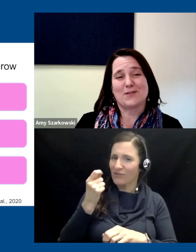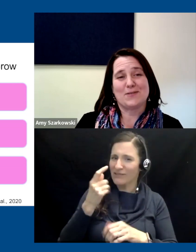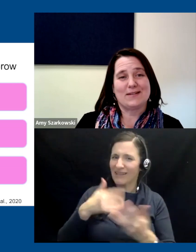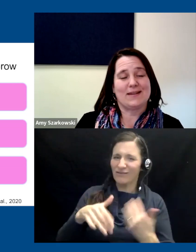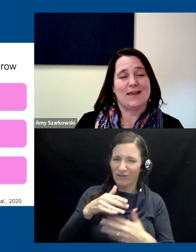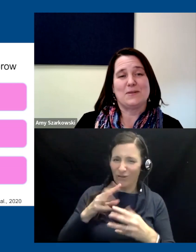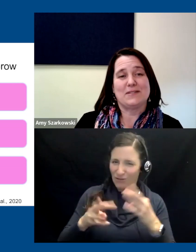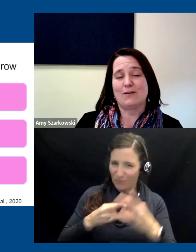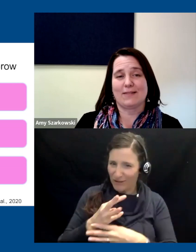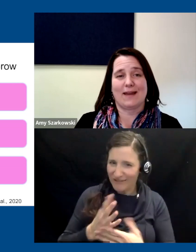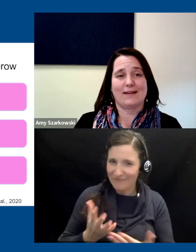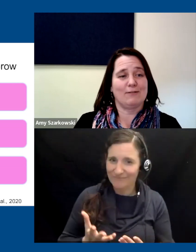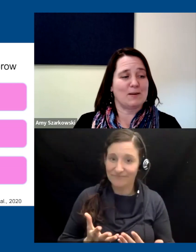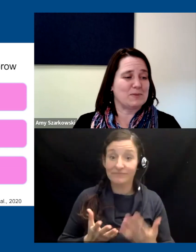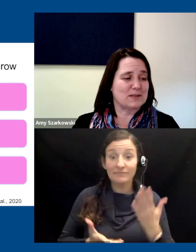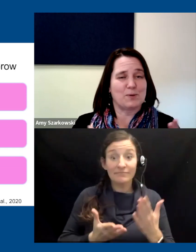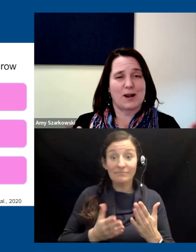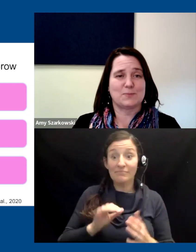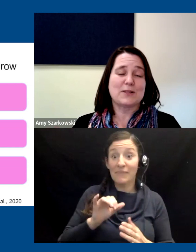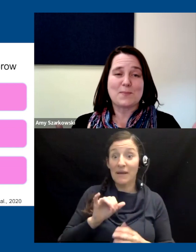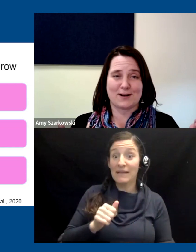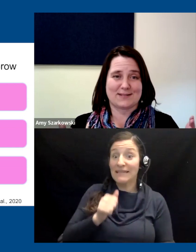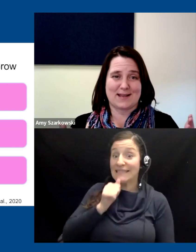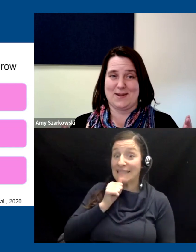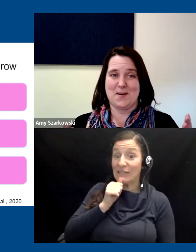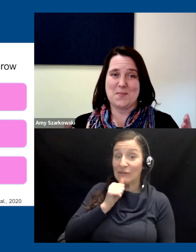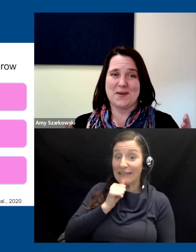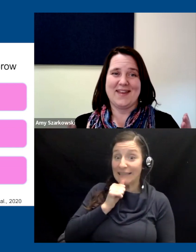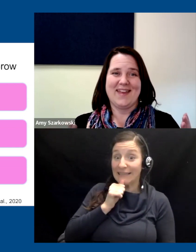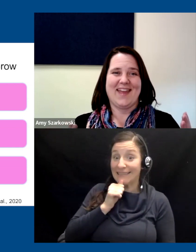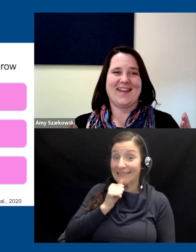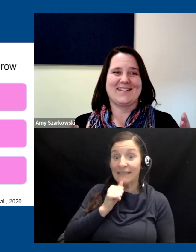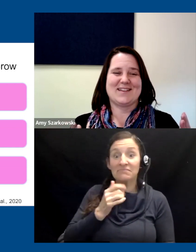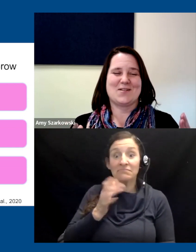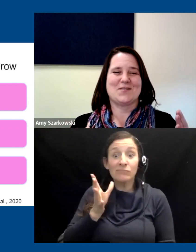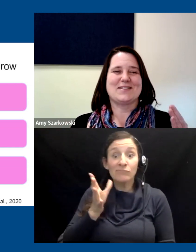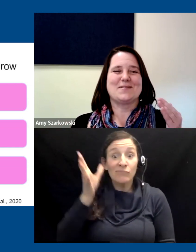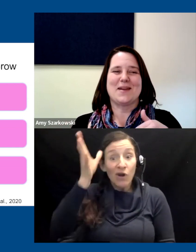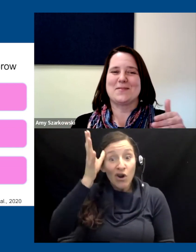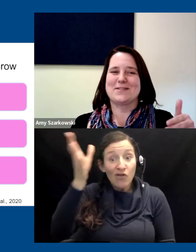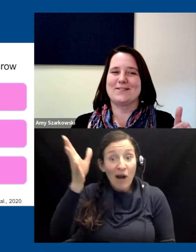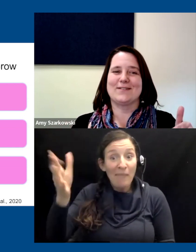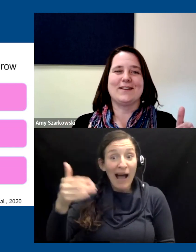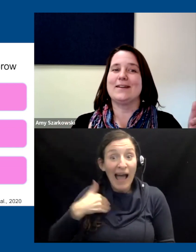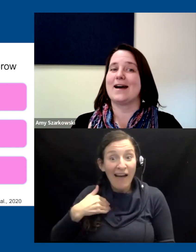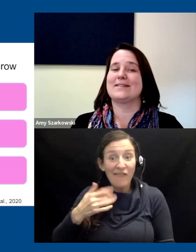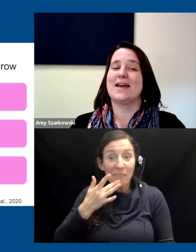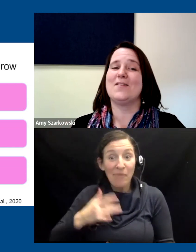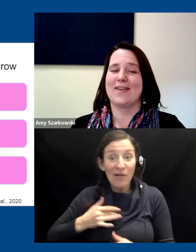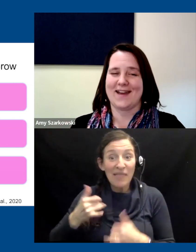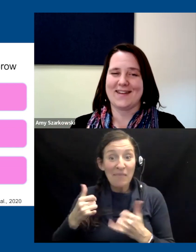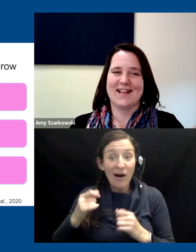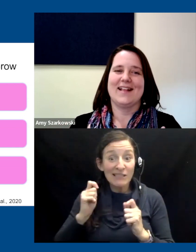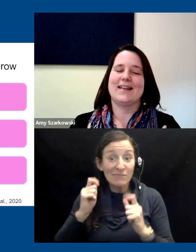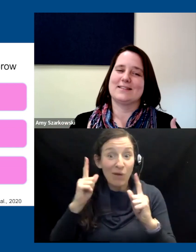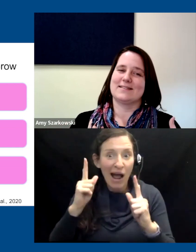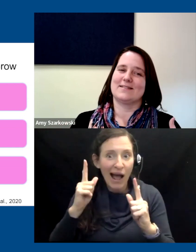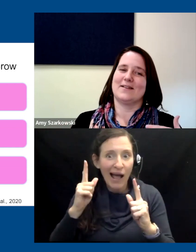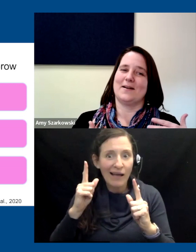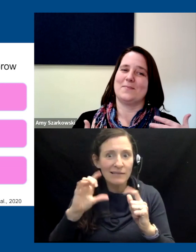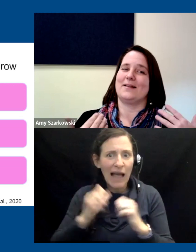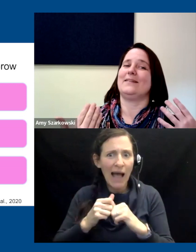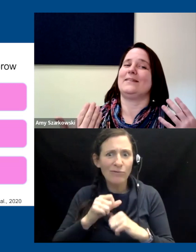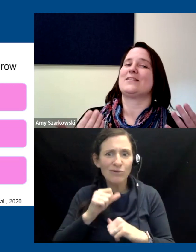They might also need to keep a secret that grandpa's surprise birthday party is coming up. And so to be able to not tell that